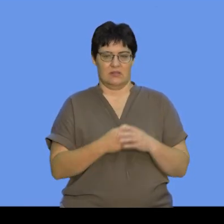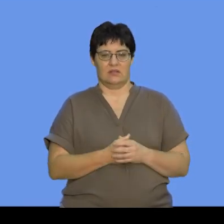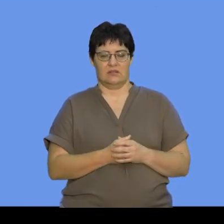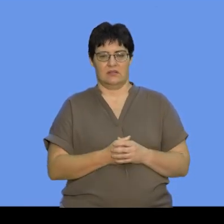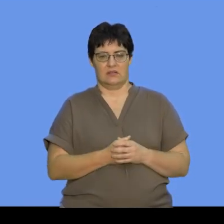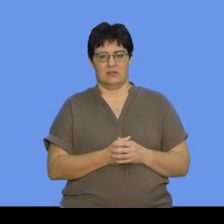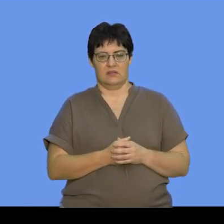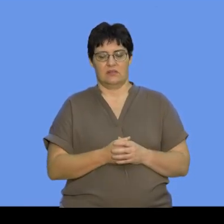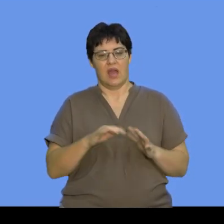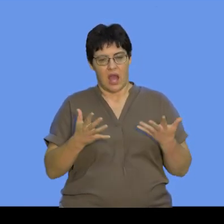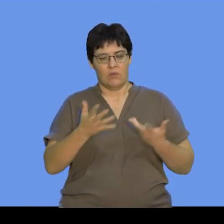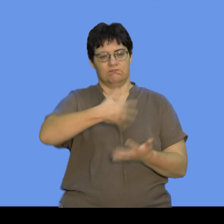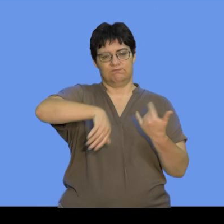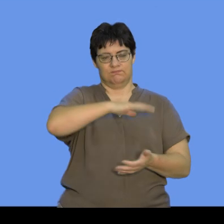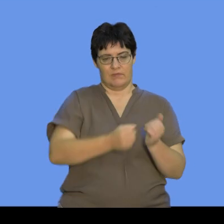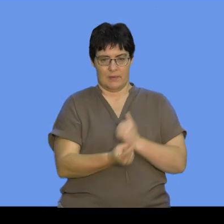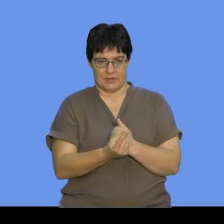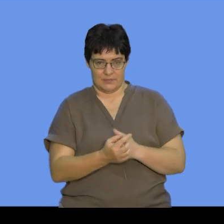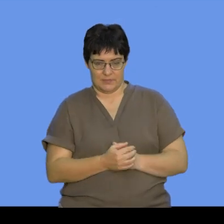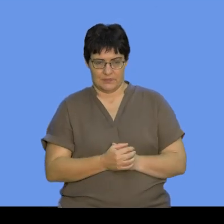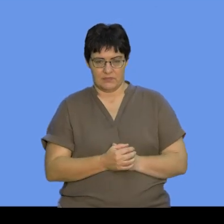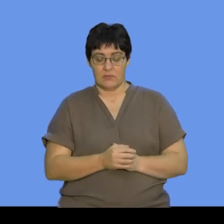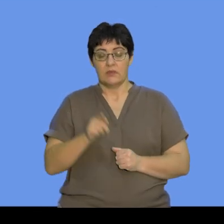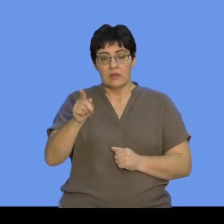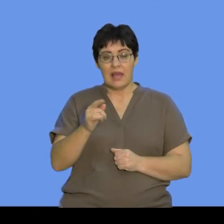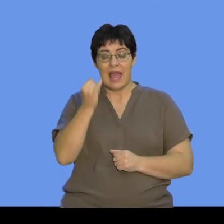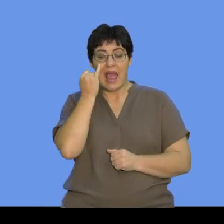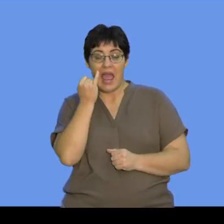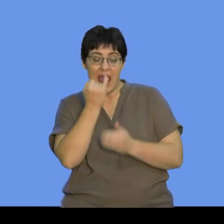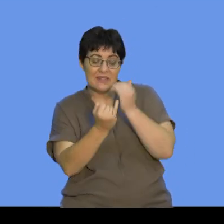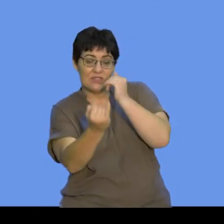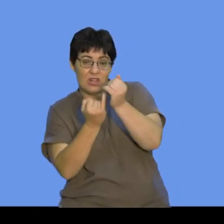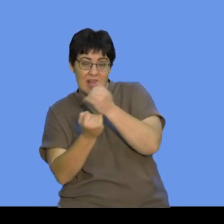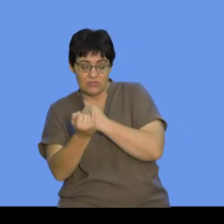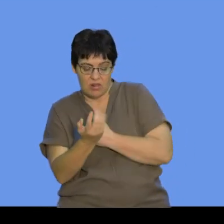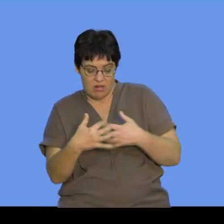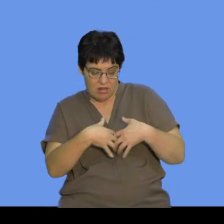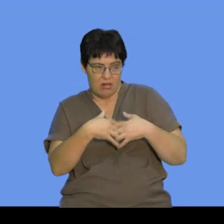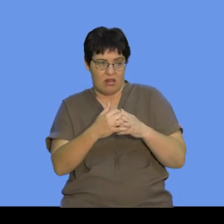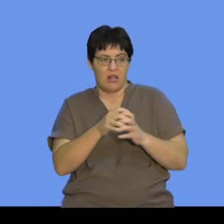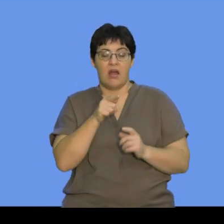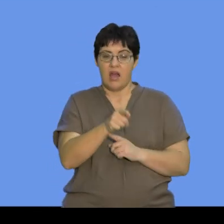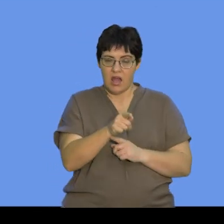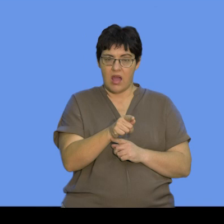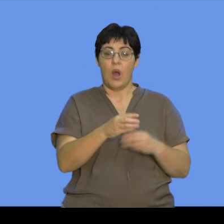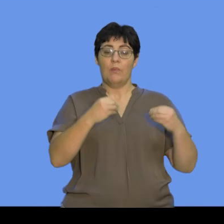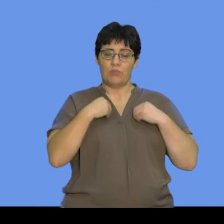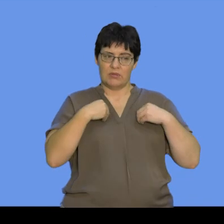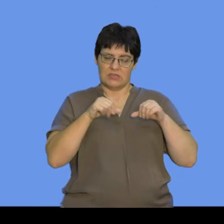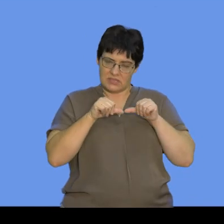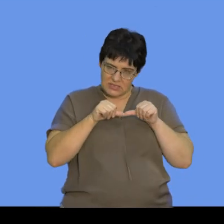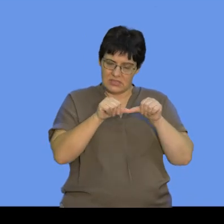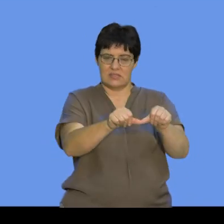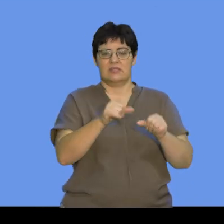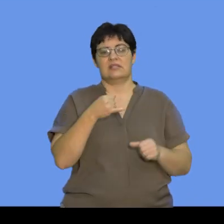a mixture. And again, these individual components that make up a mixture, they still keep their properties. Hence, we say